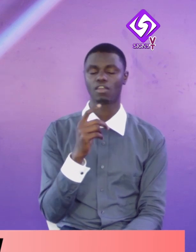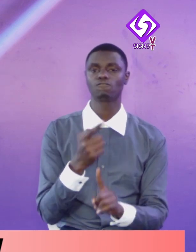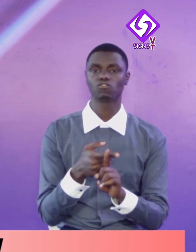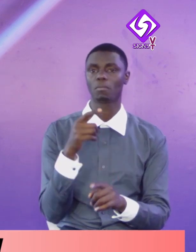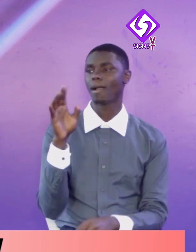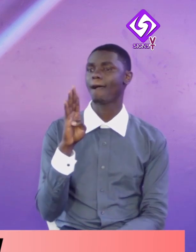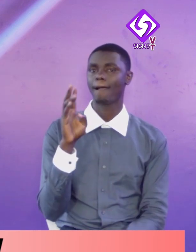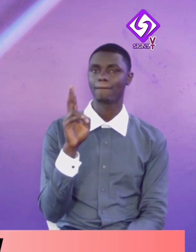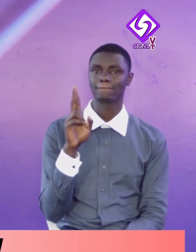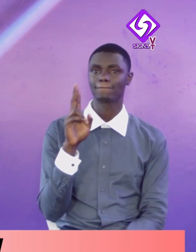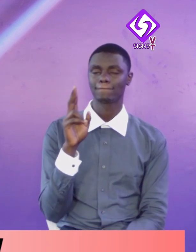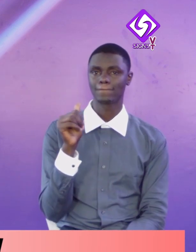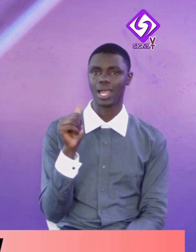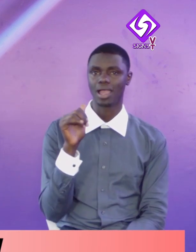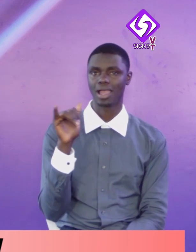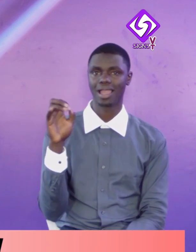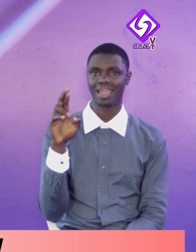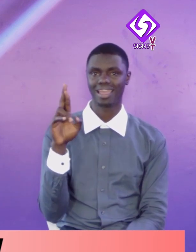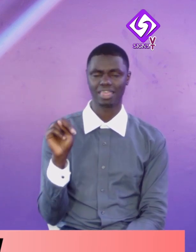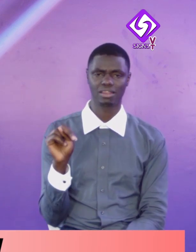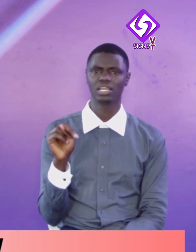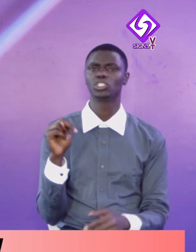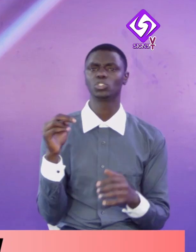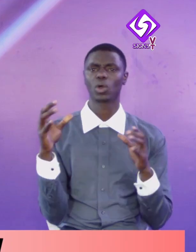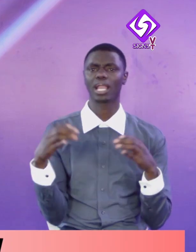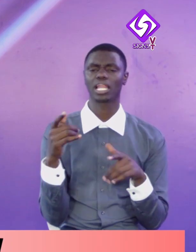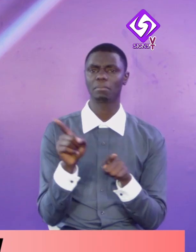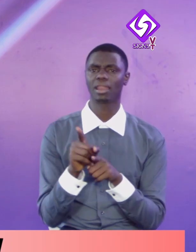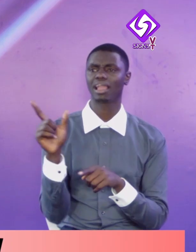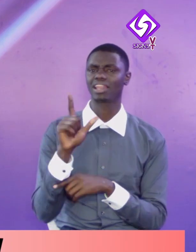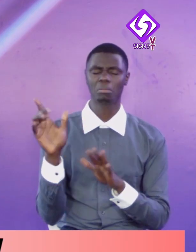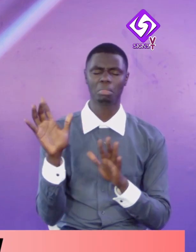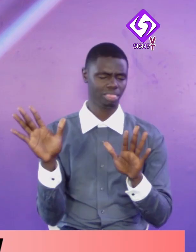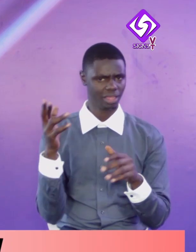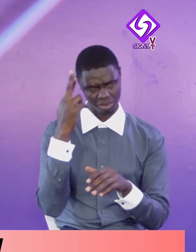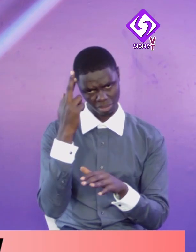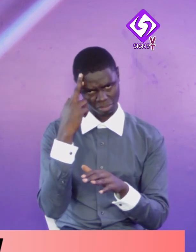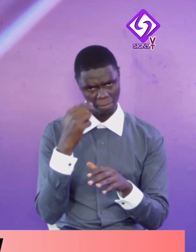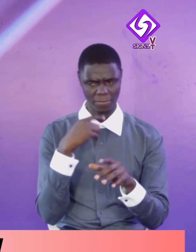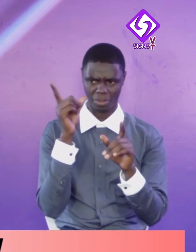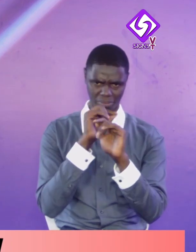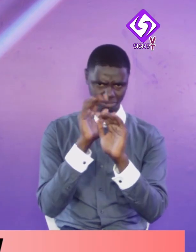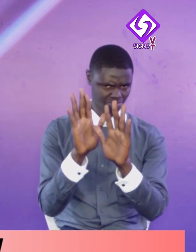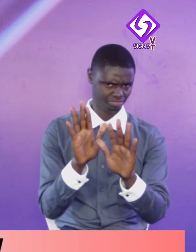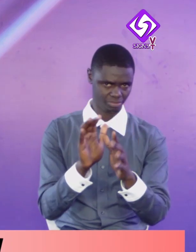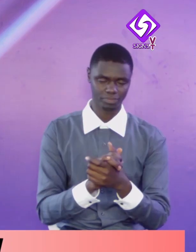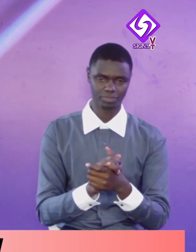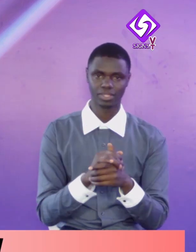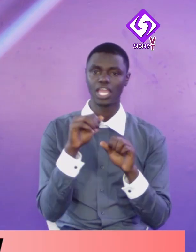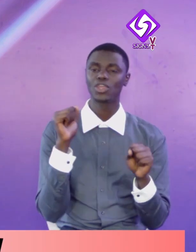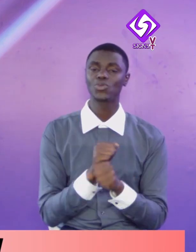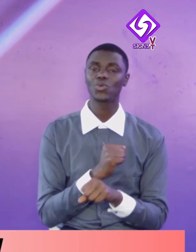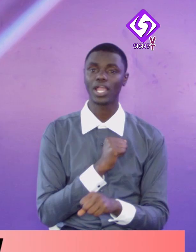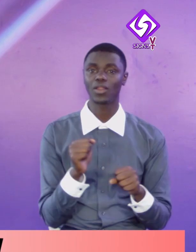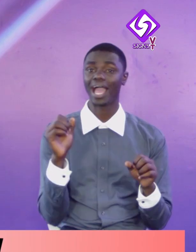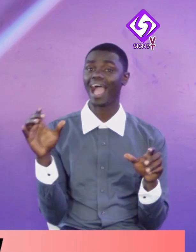perform. Because tell me a club like Liverpool, Yeah, of course. remember, let me finish. You cannot, a